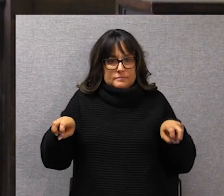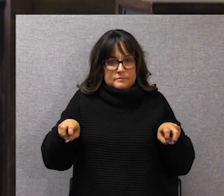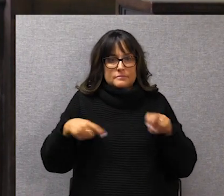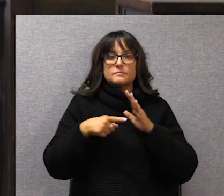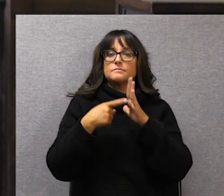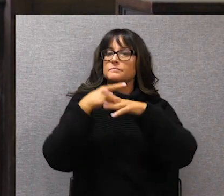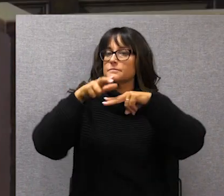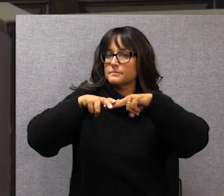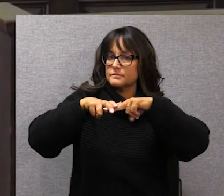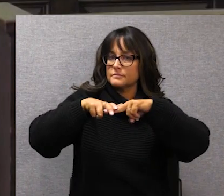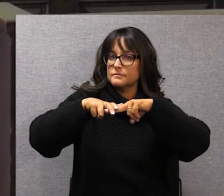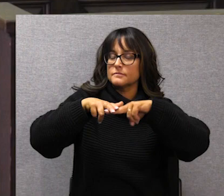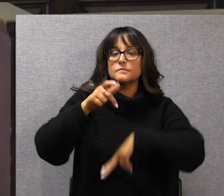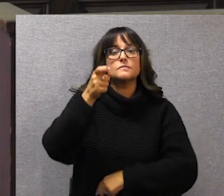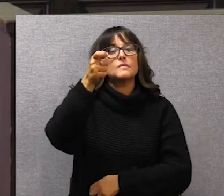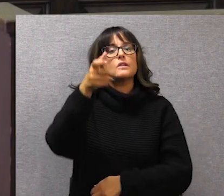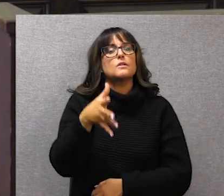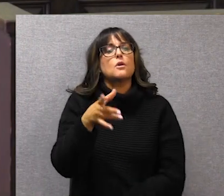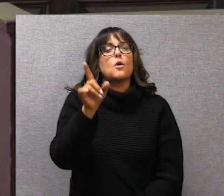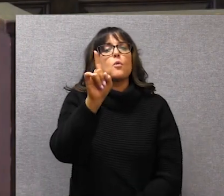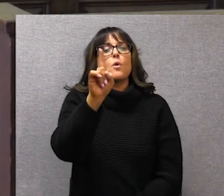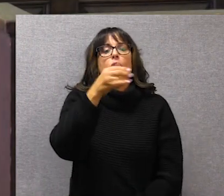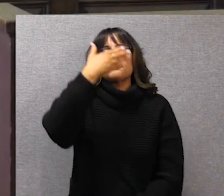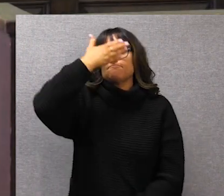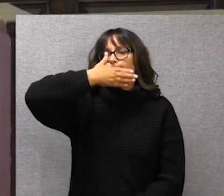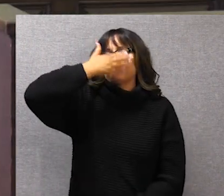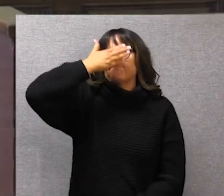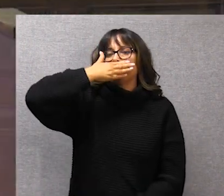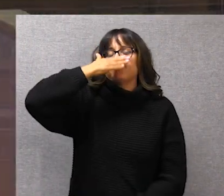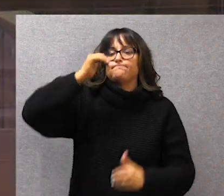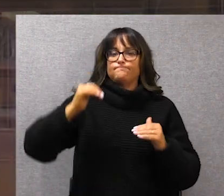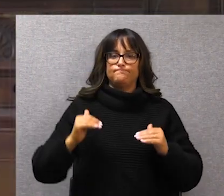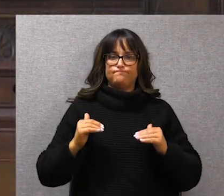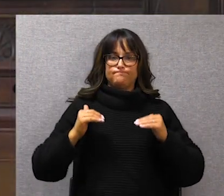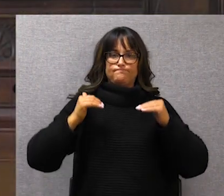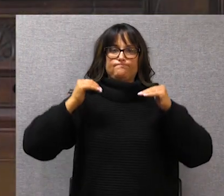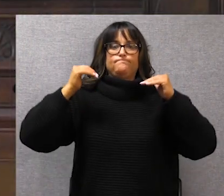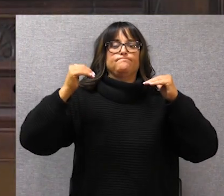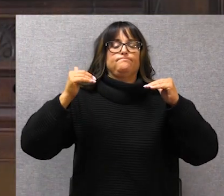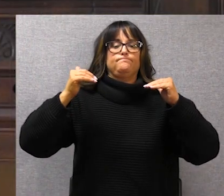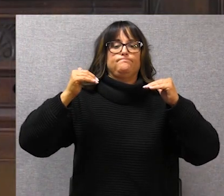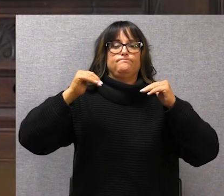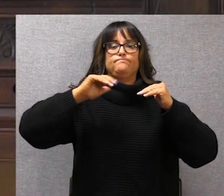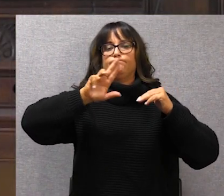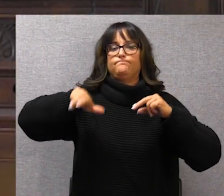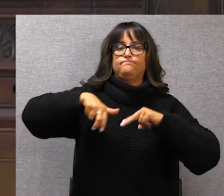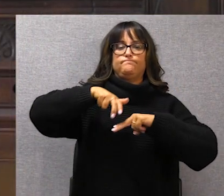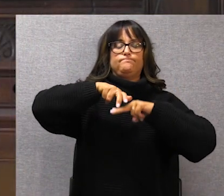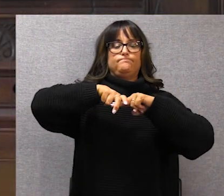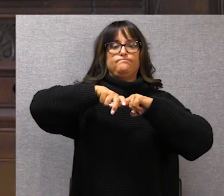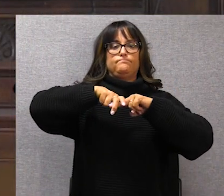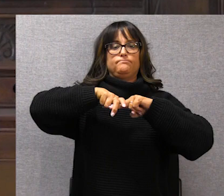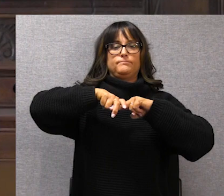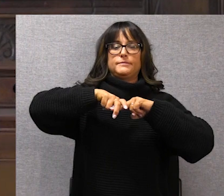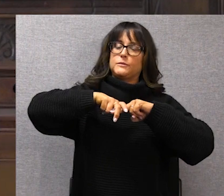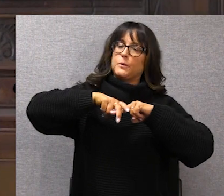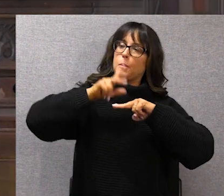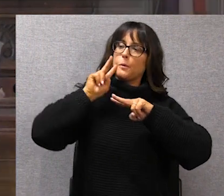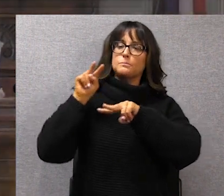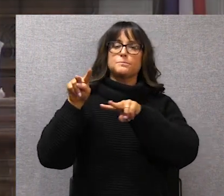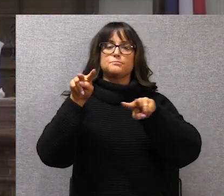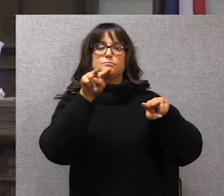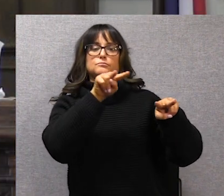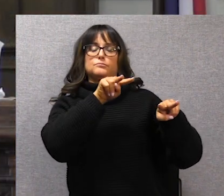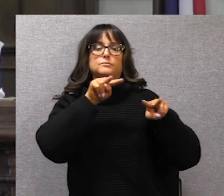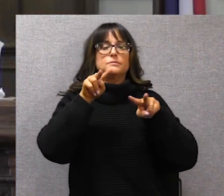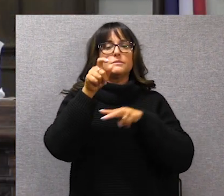the courthouse that you're in. The judge is front and center. You will see behind the bench at the highest point in the